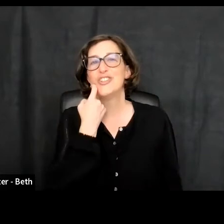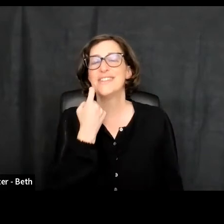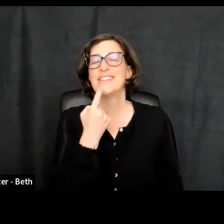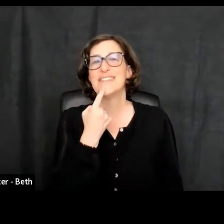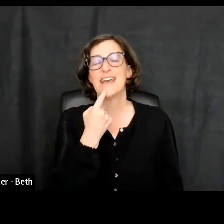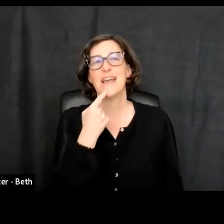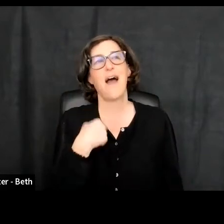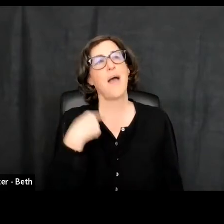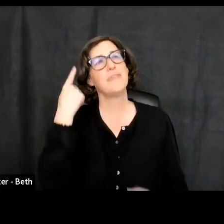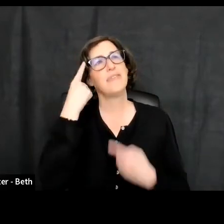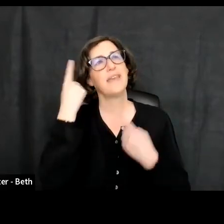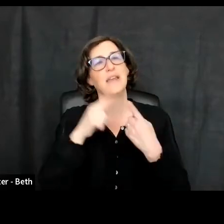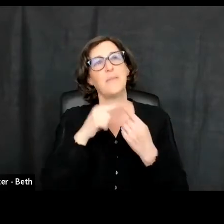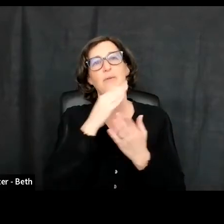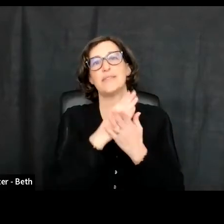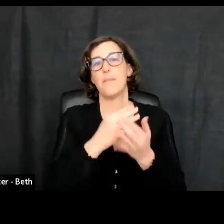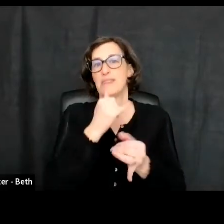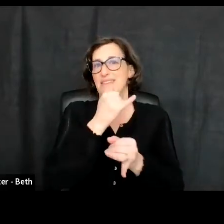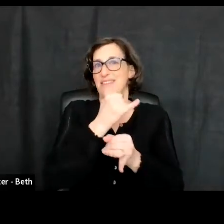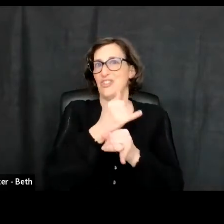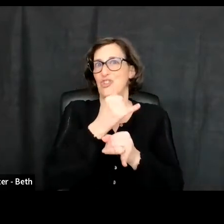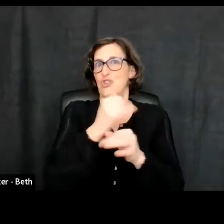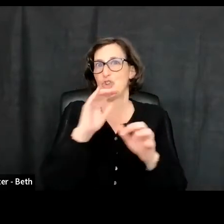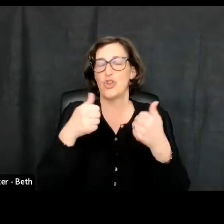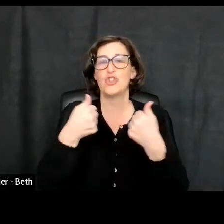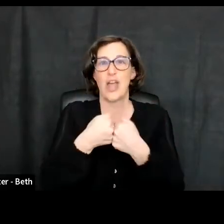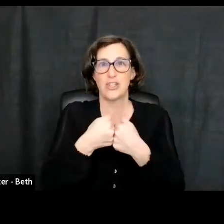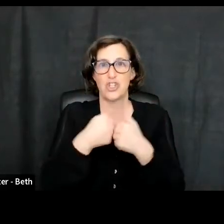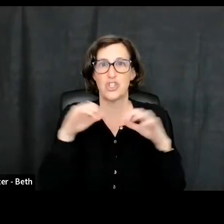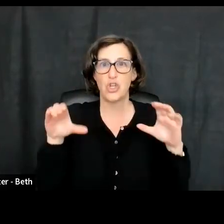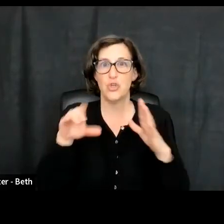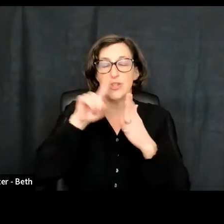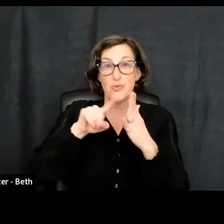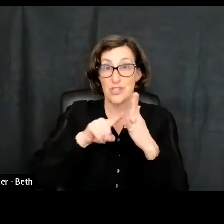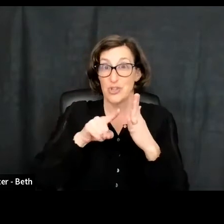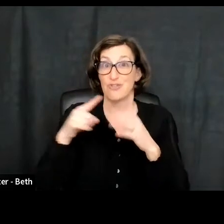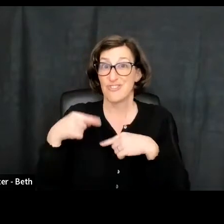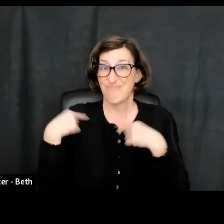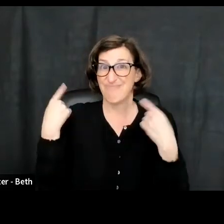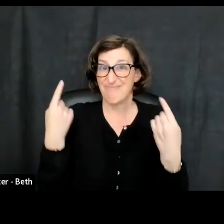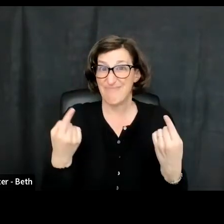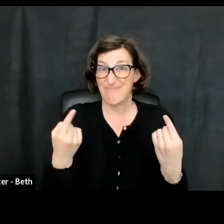about some of the institutional challenges to doing the research that we have done are the ways that the